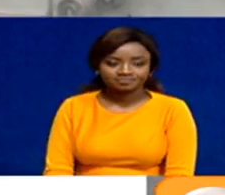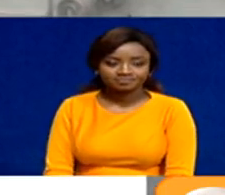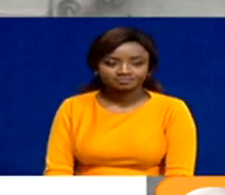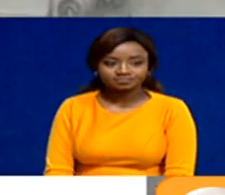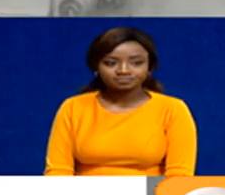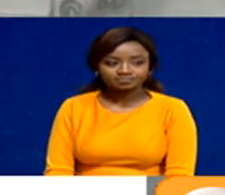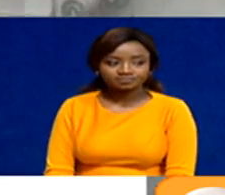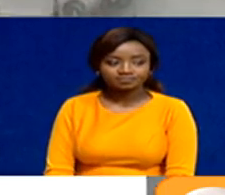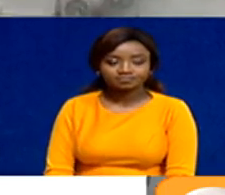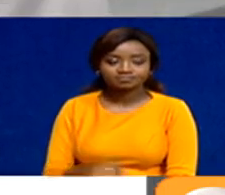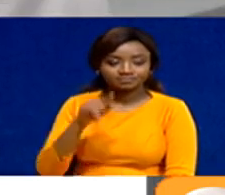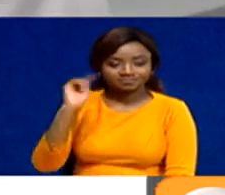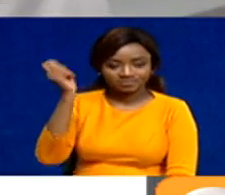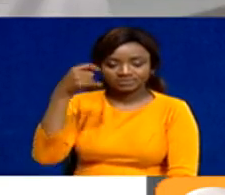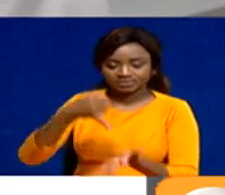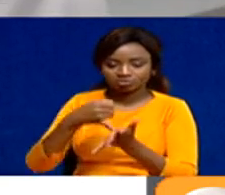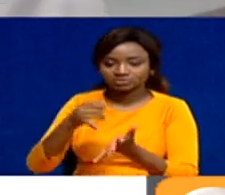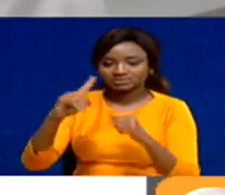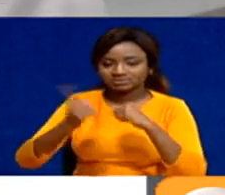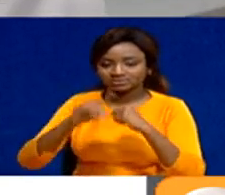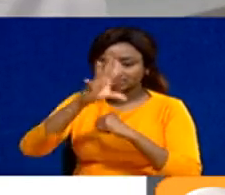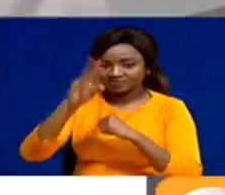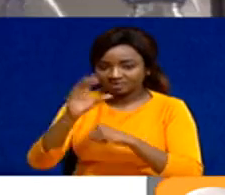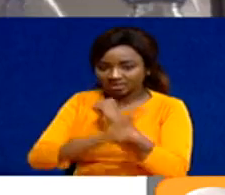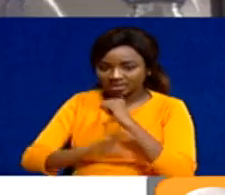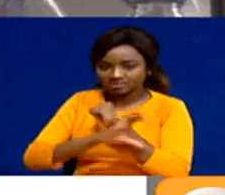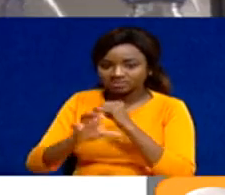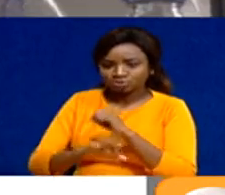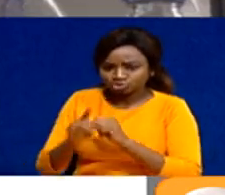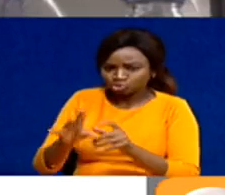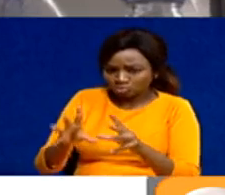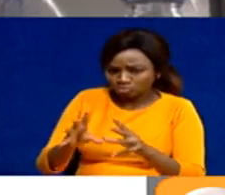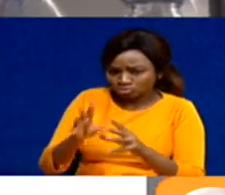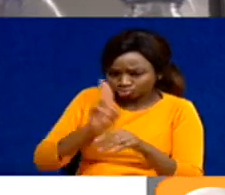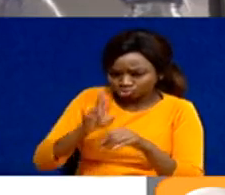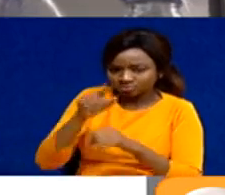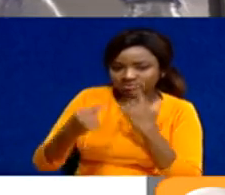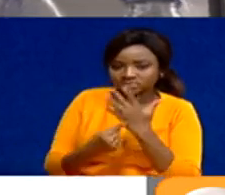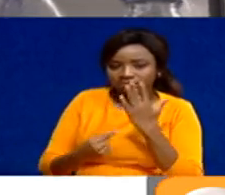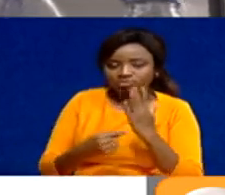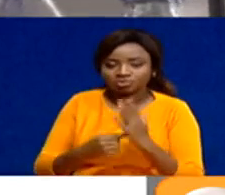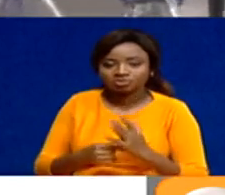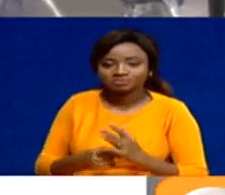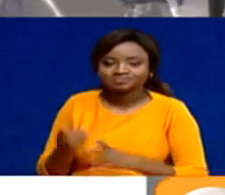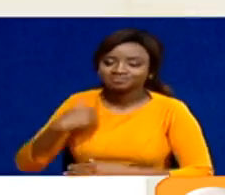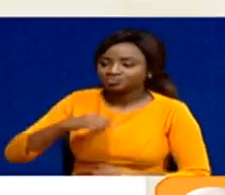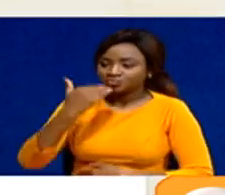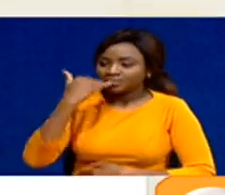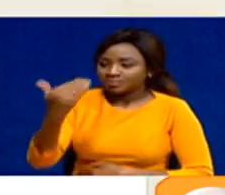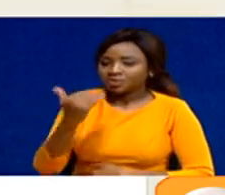mRNA, with Kenya listed among 6 African nations to be the first recipients of this technology. We are truly